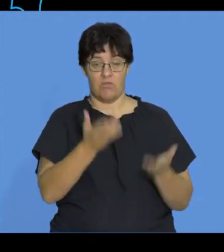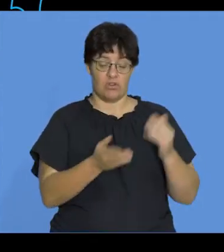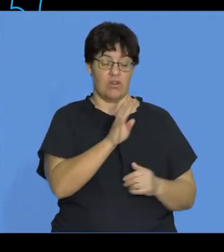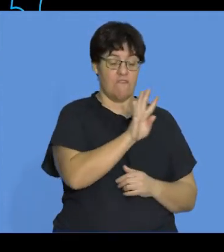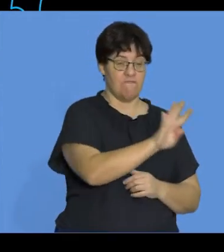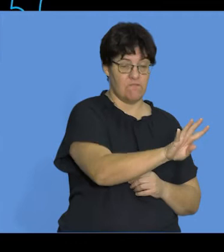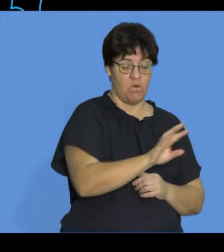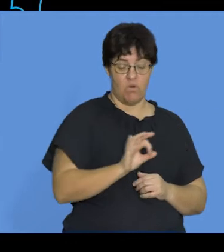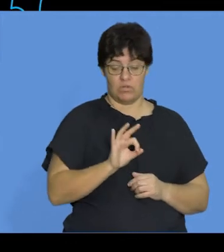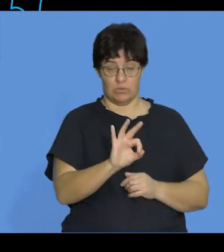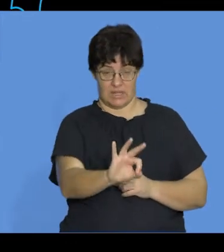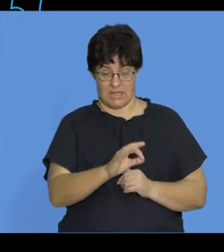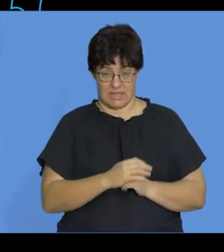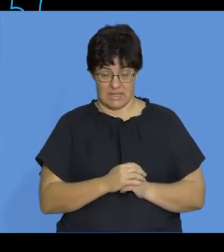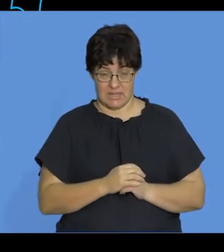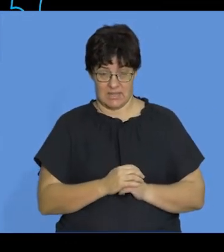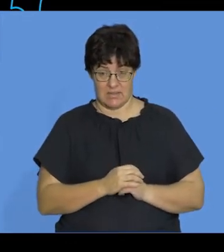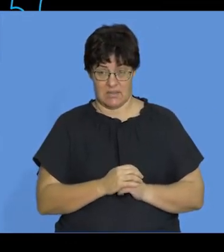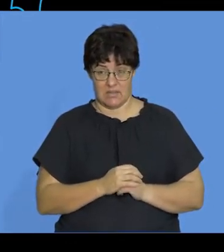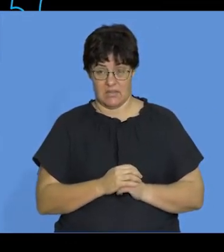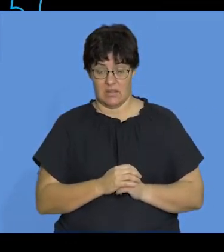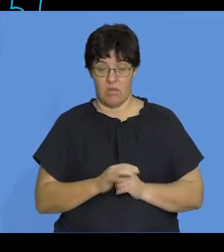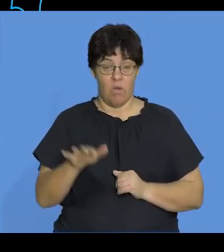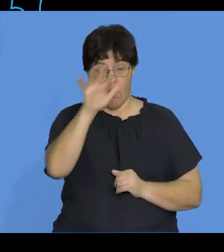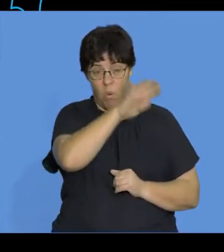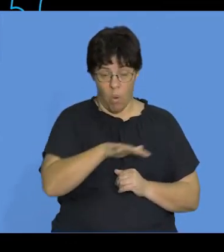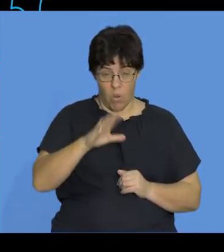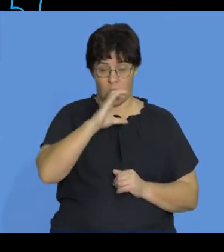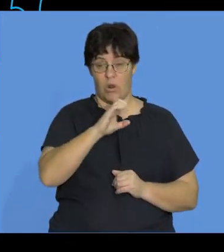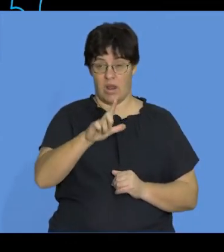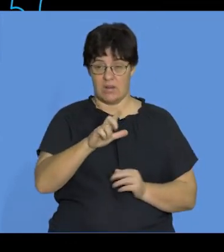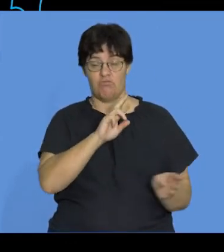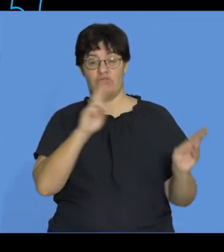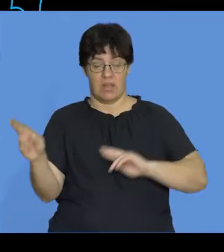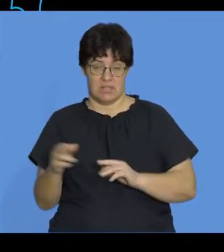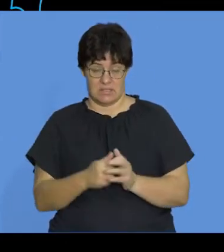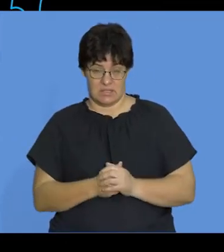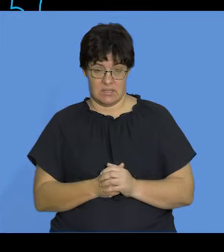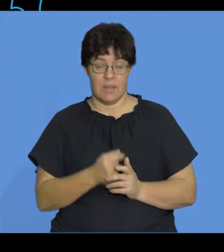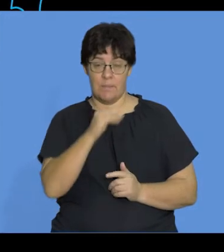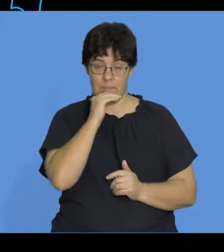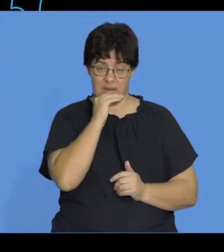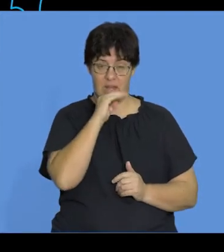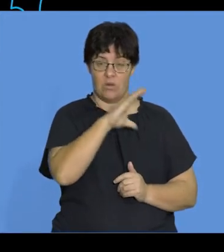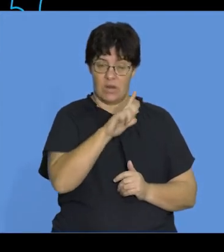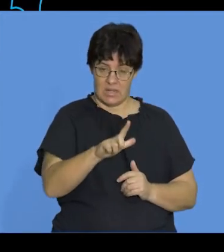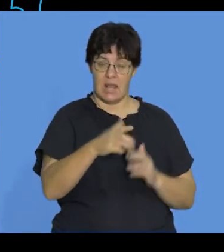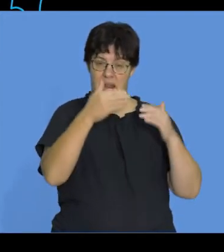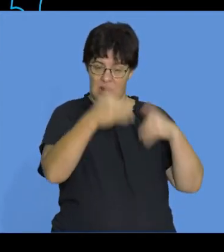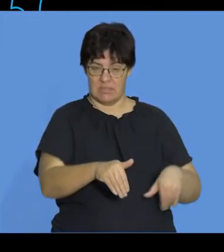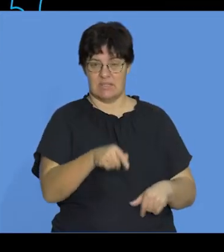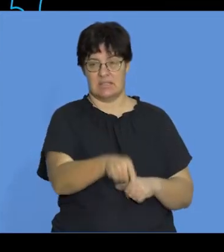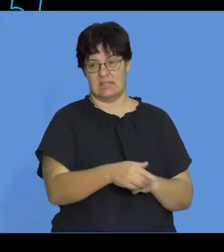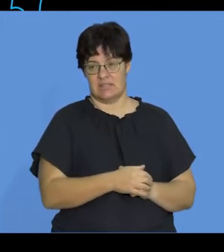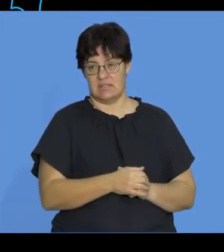the ratio of 4:3, right, and then all of the chlorine reacts, it means chlorine is